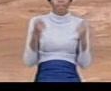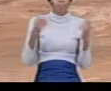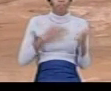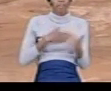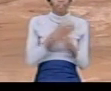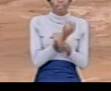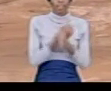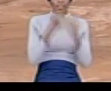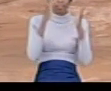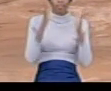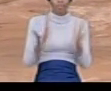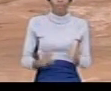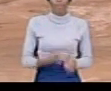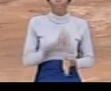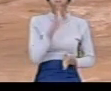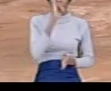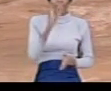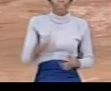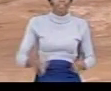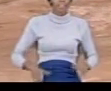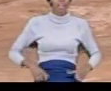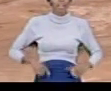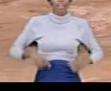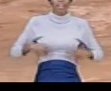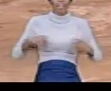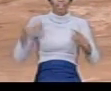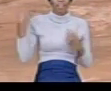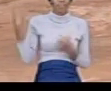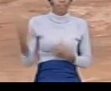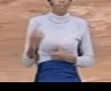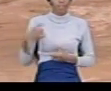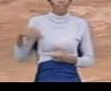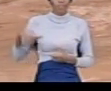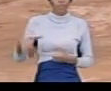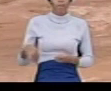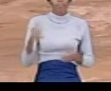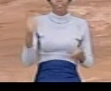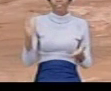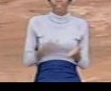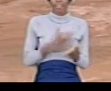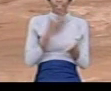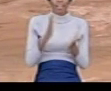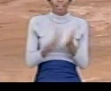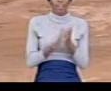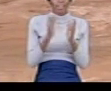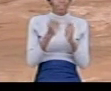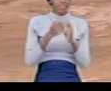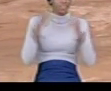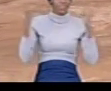hallelujah. My Savior is alive forevermore. Sing